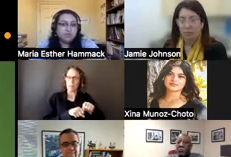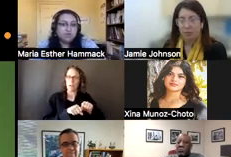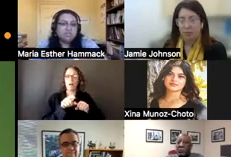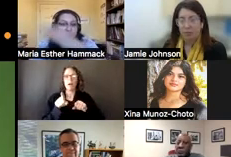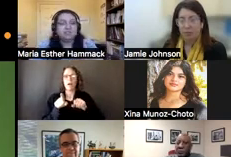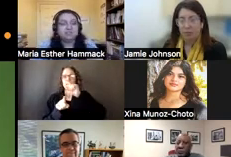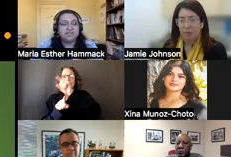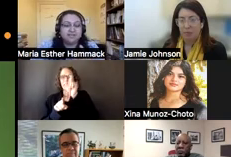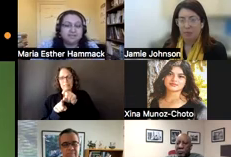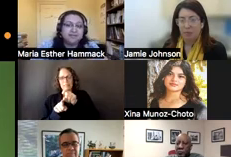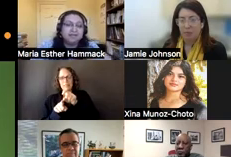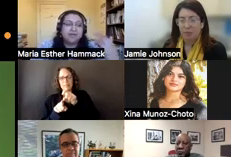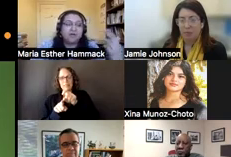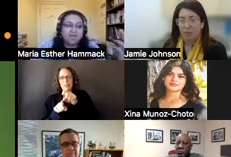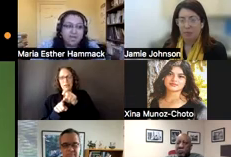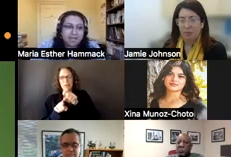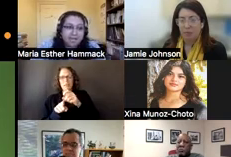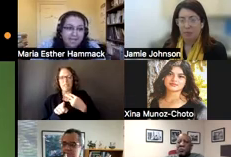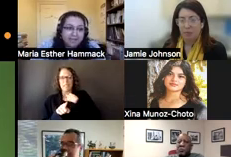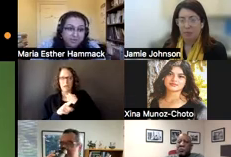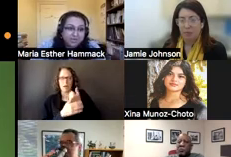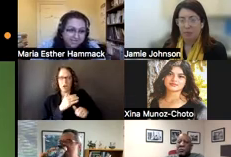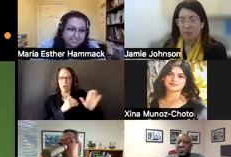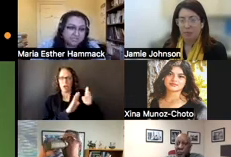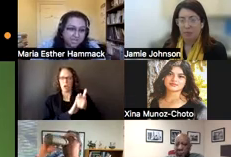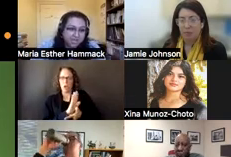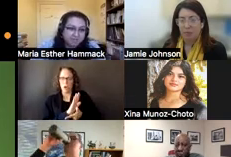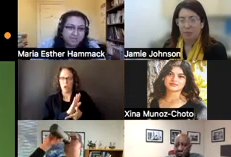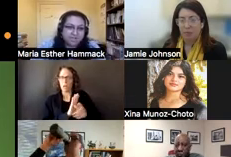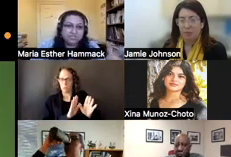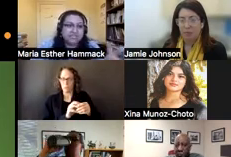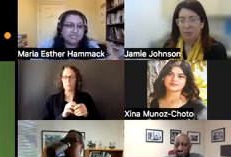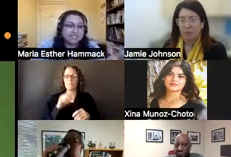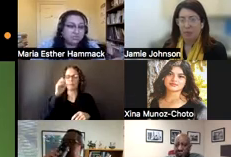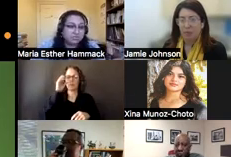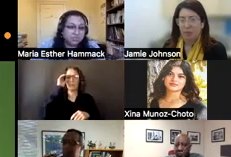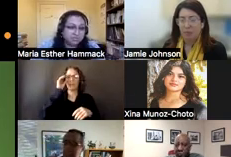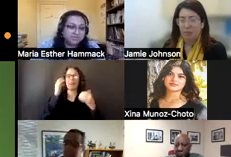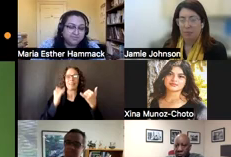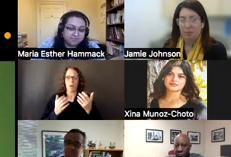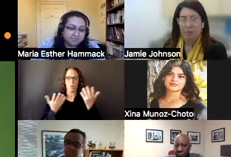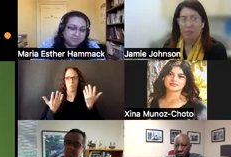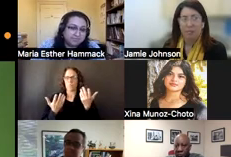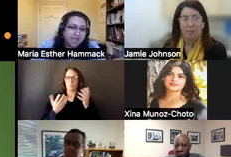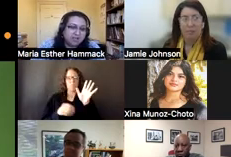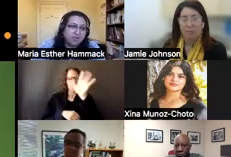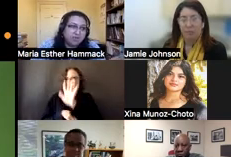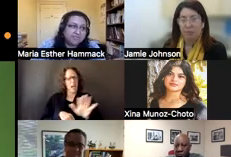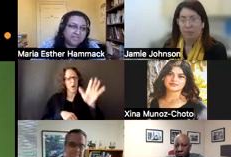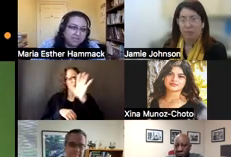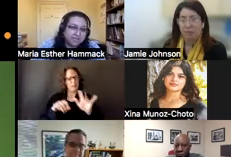those laws applied to Texas. Now, during that same time, as early as 1823, because